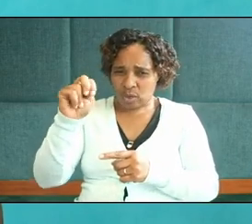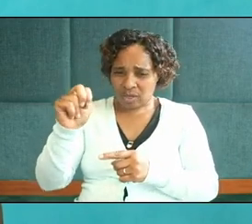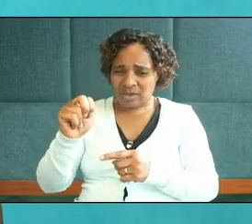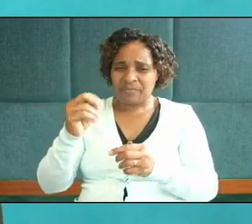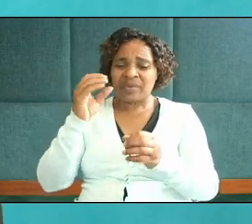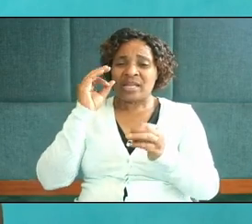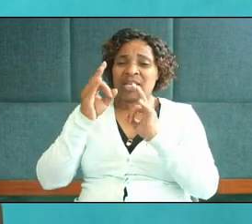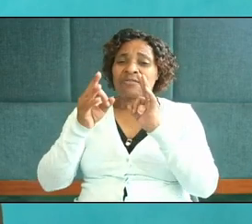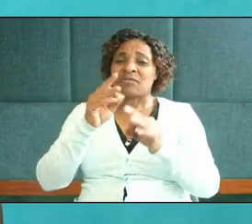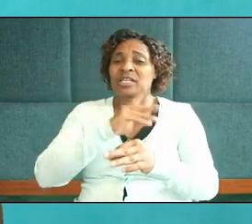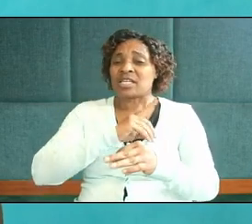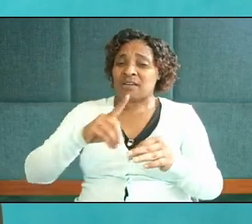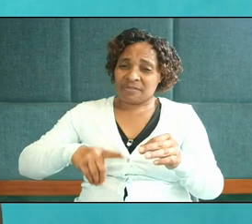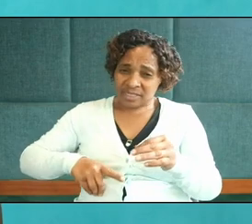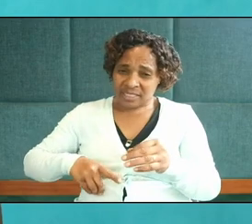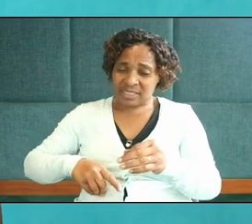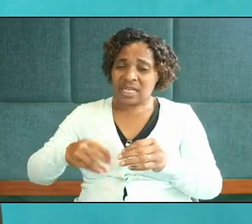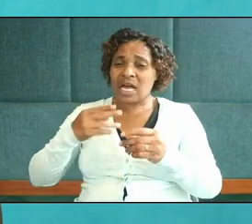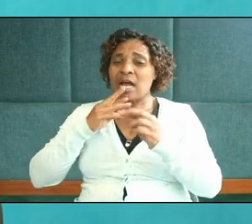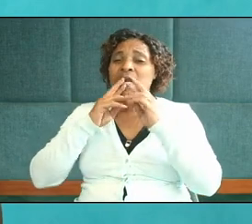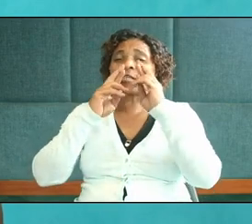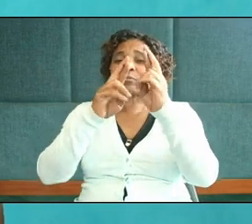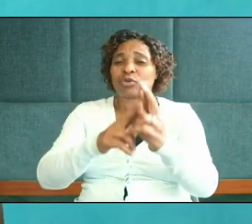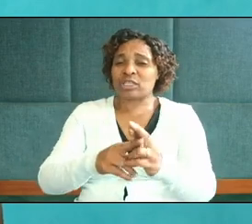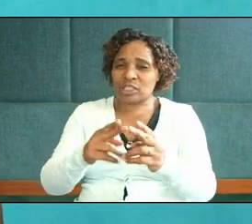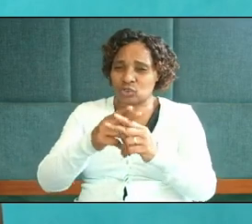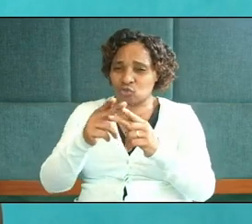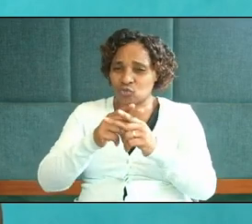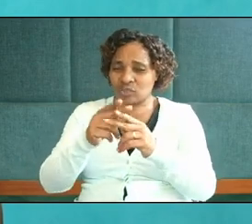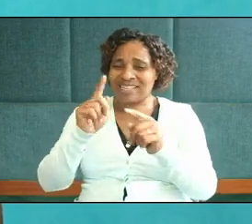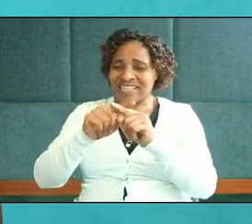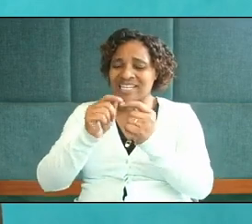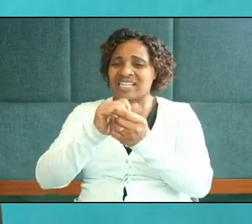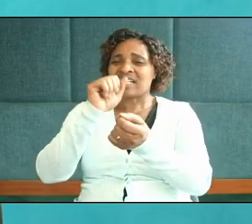sooner and disciplined Absalom,